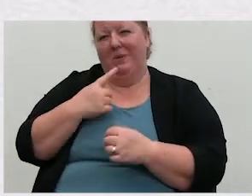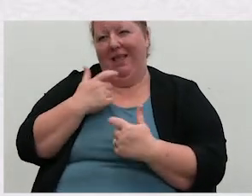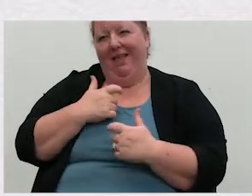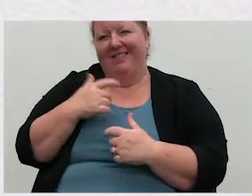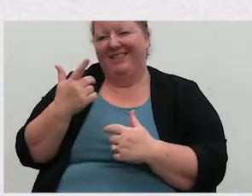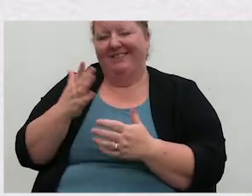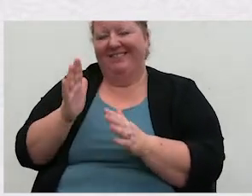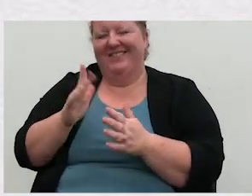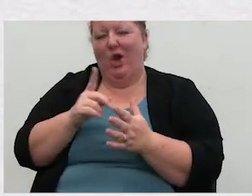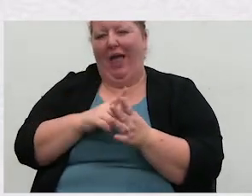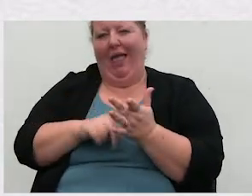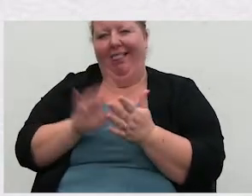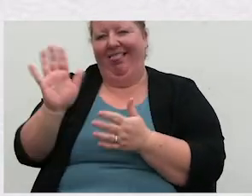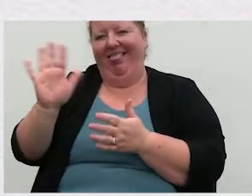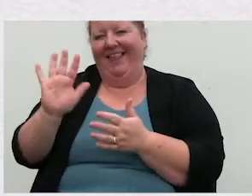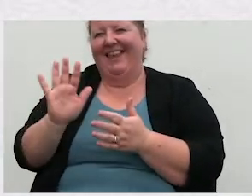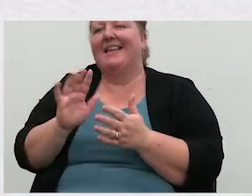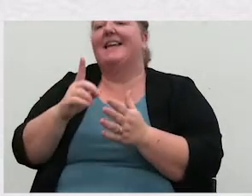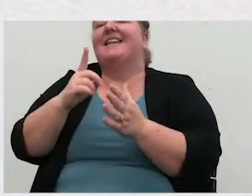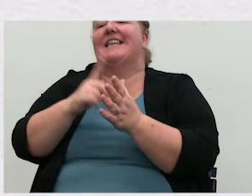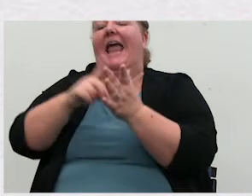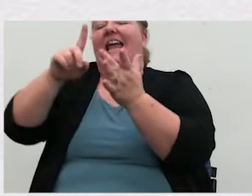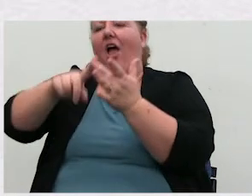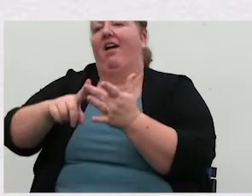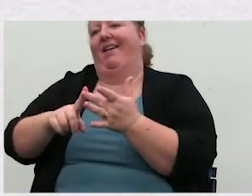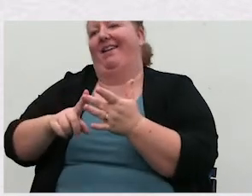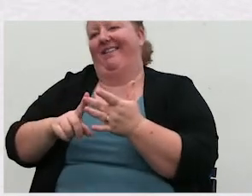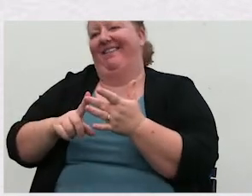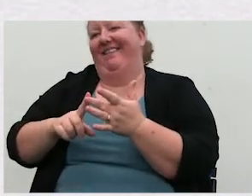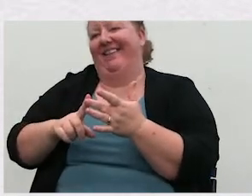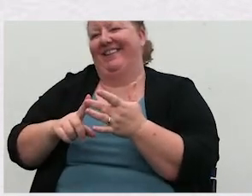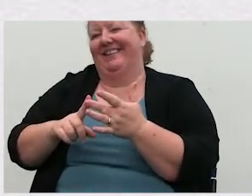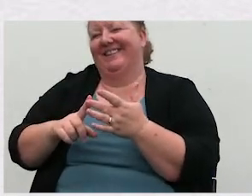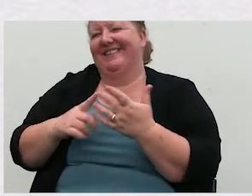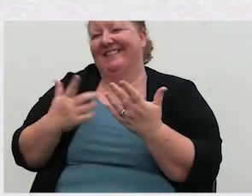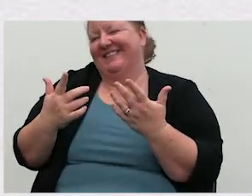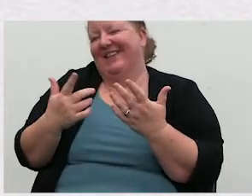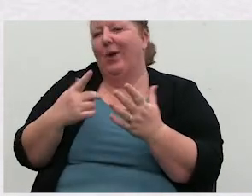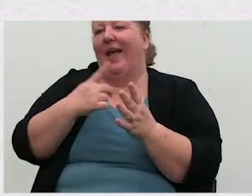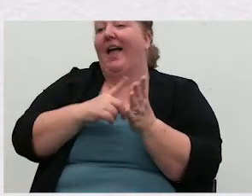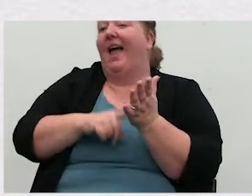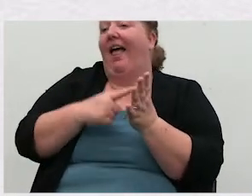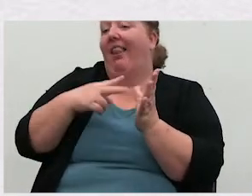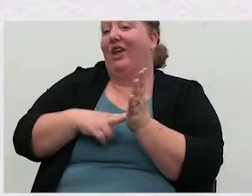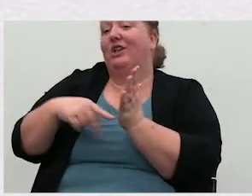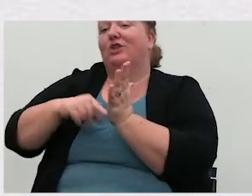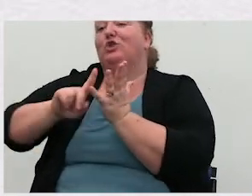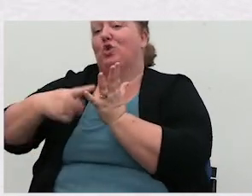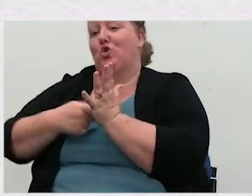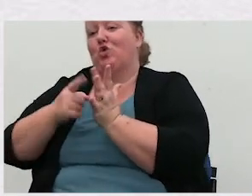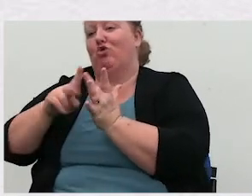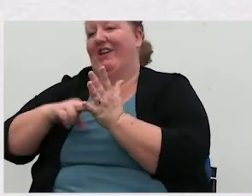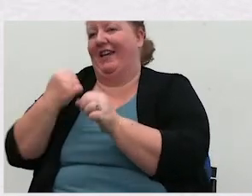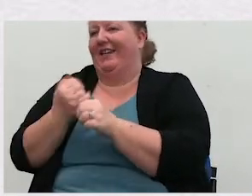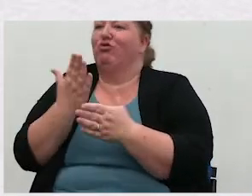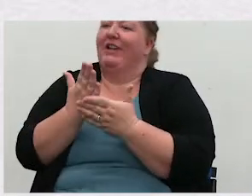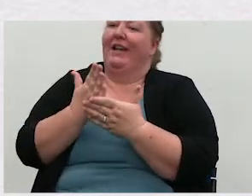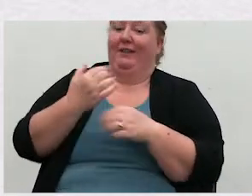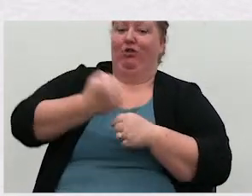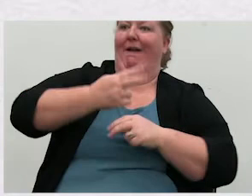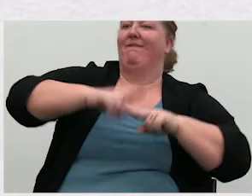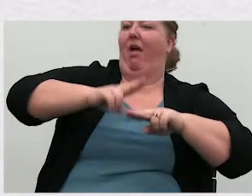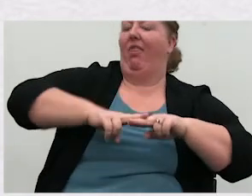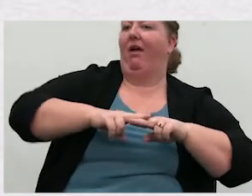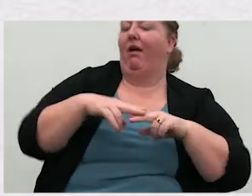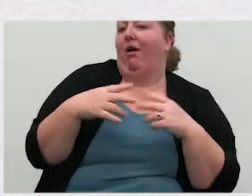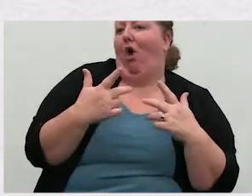AI. Right. But Alan Turing is the grandfather of AI, I think, in many ways. So that's why I